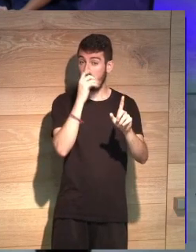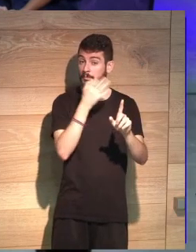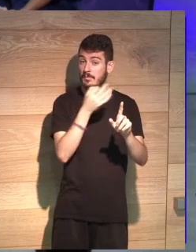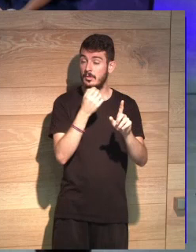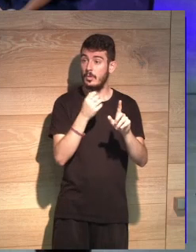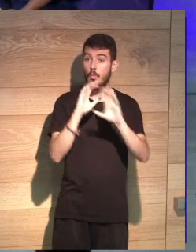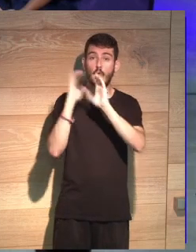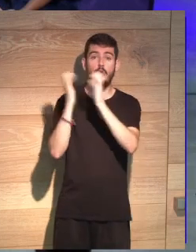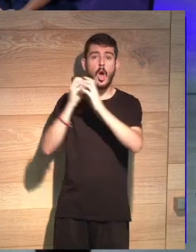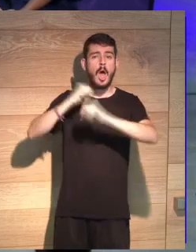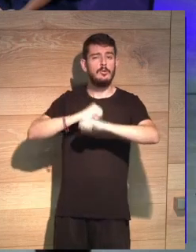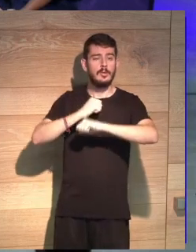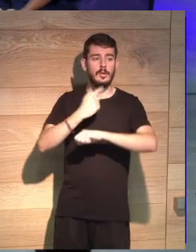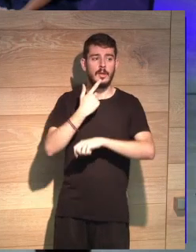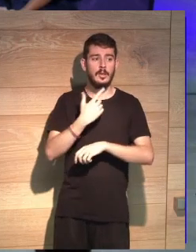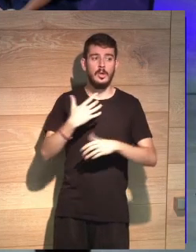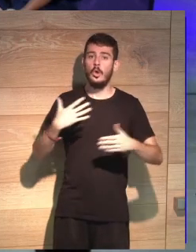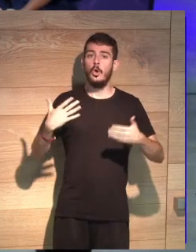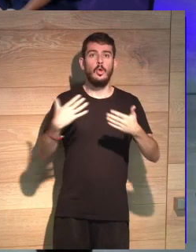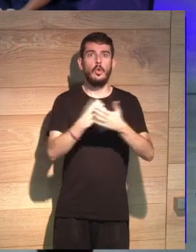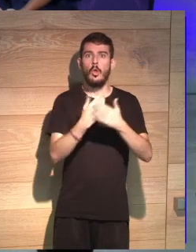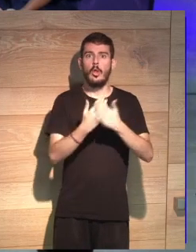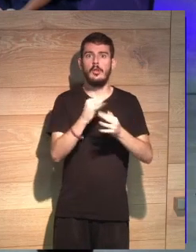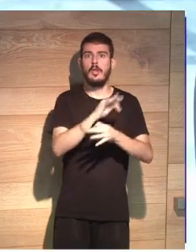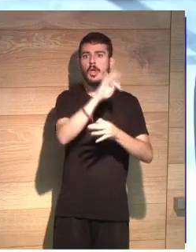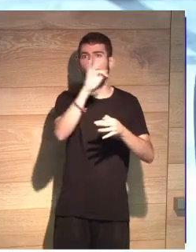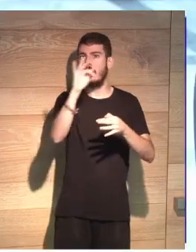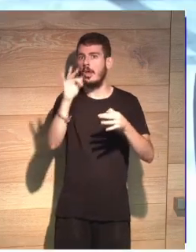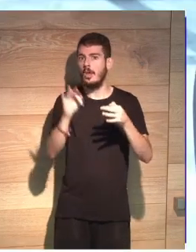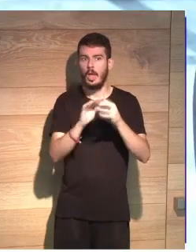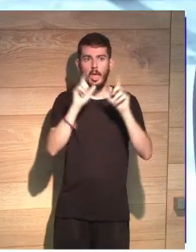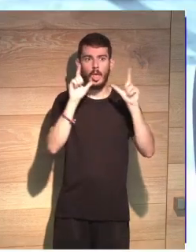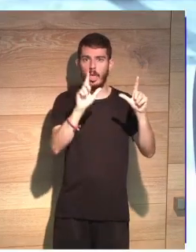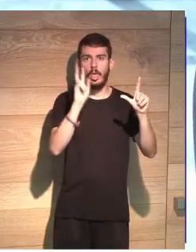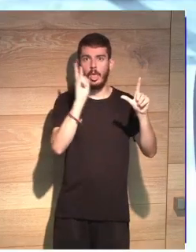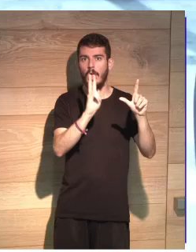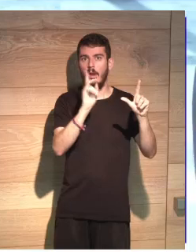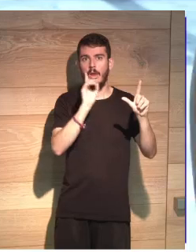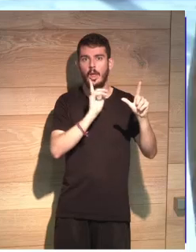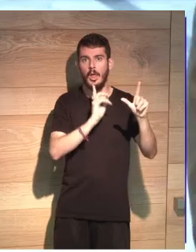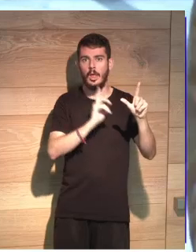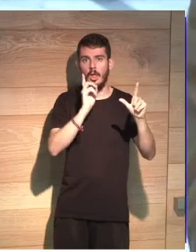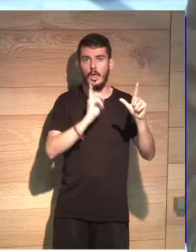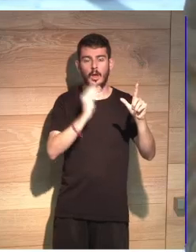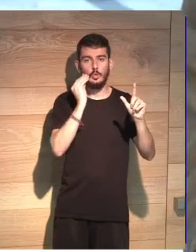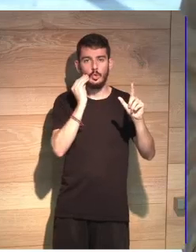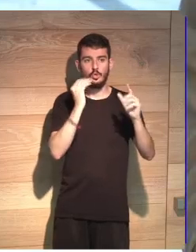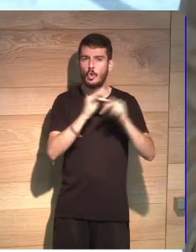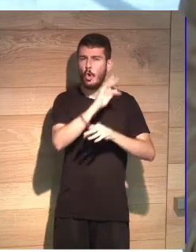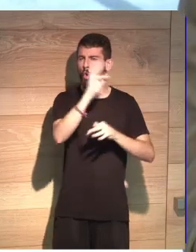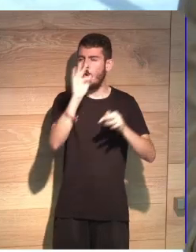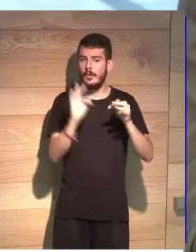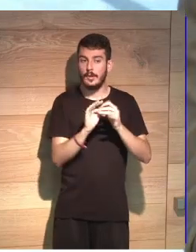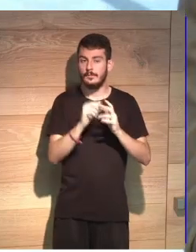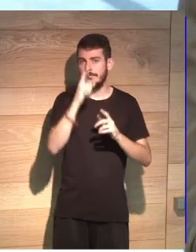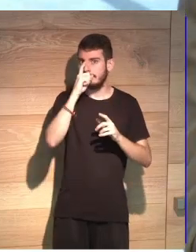very clearly adults saying, oh, you're all day long in front of the telly and you don't